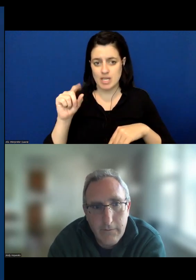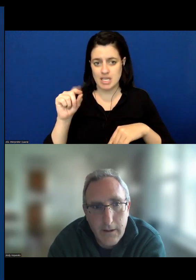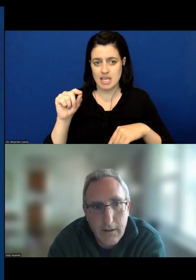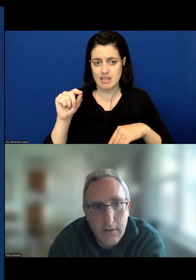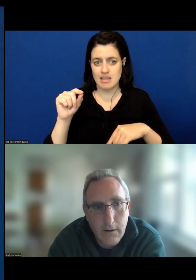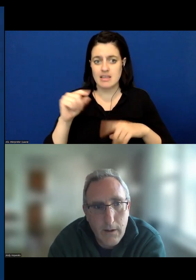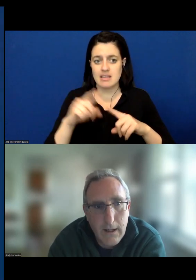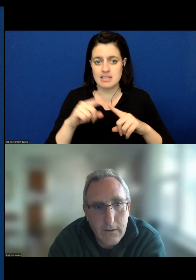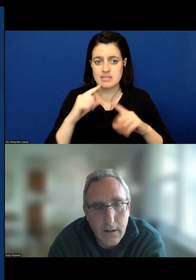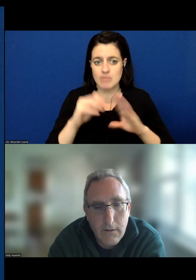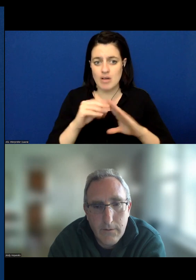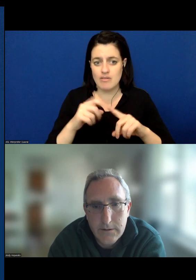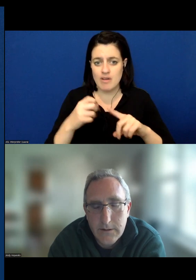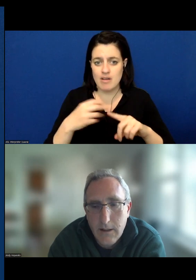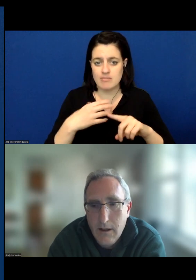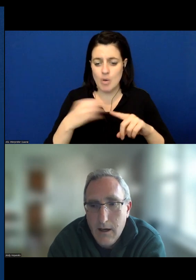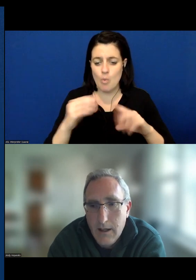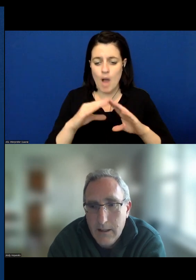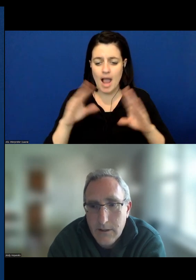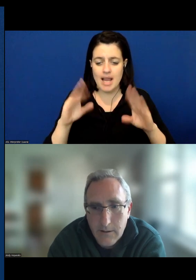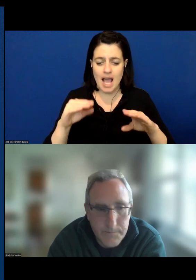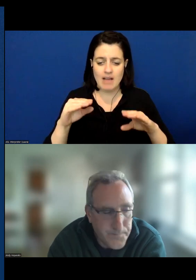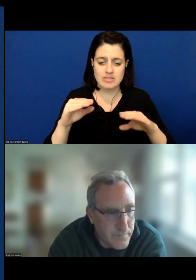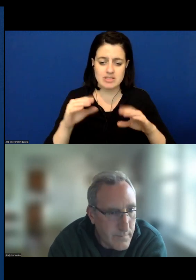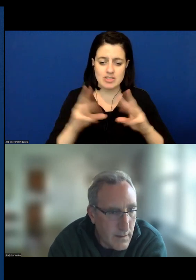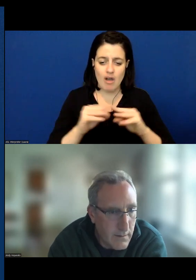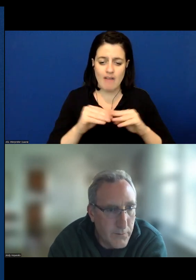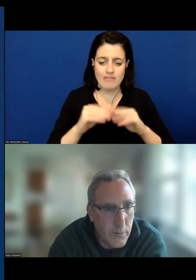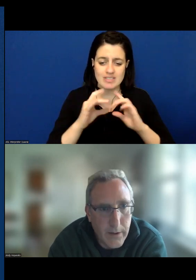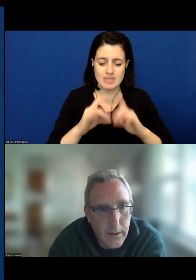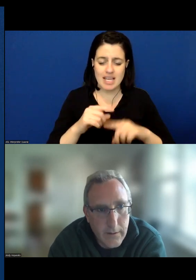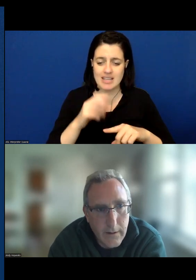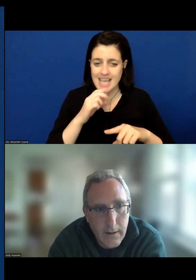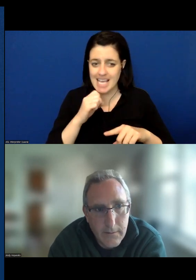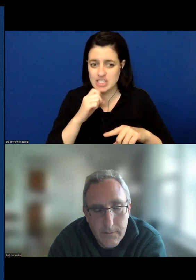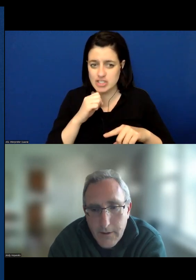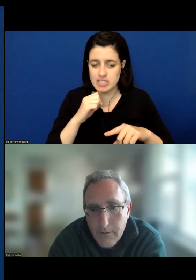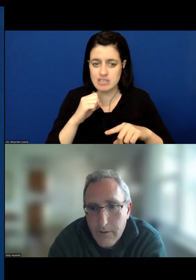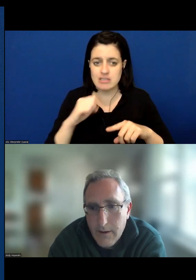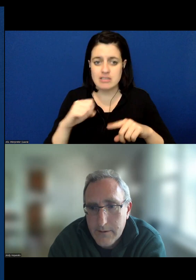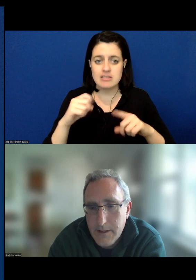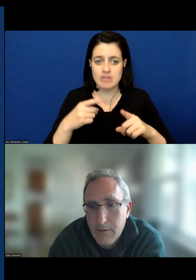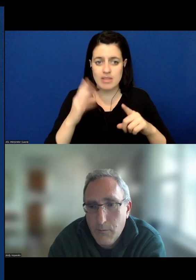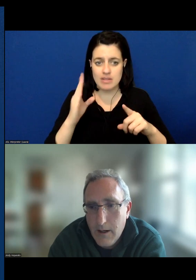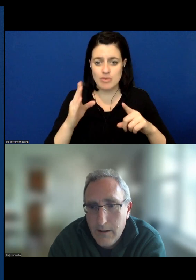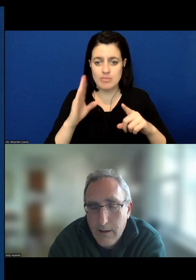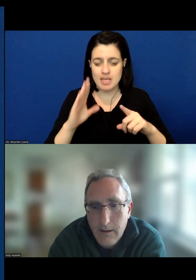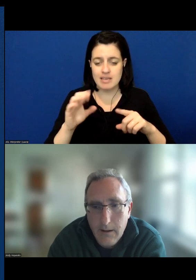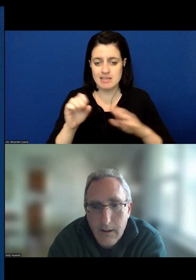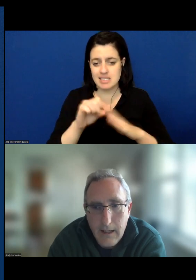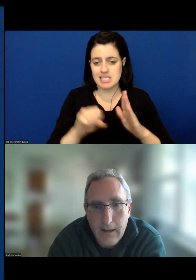off of like a White House conference on aging. This would be, a